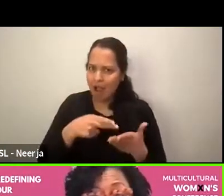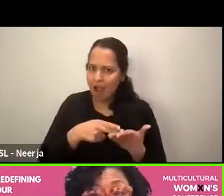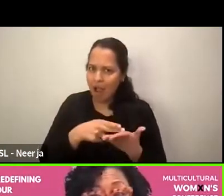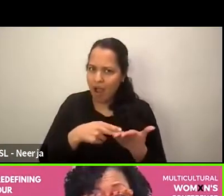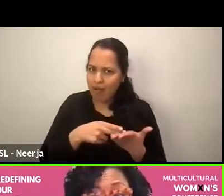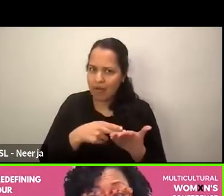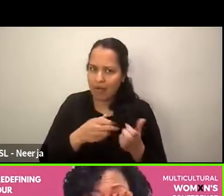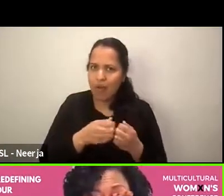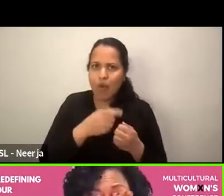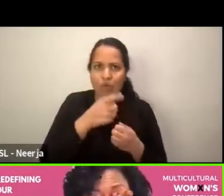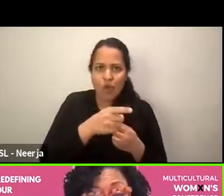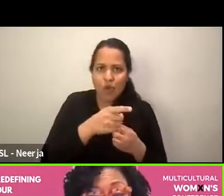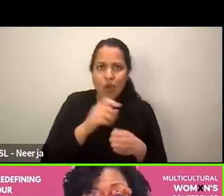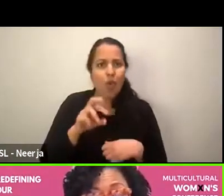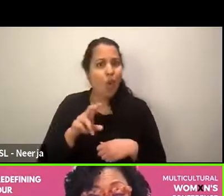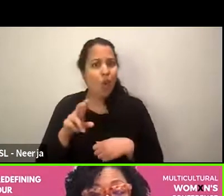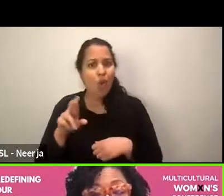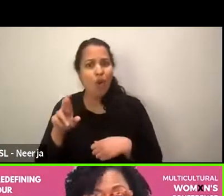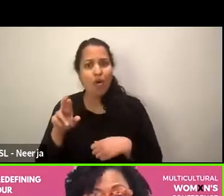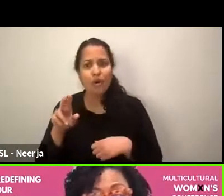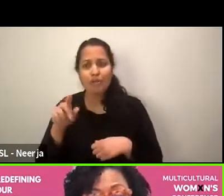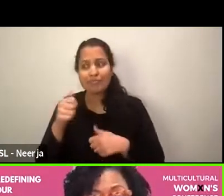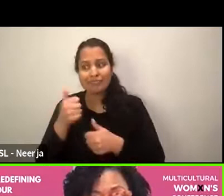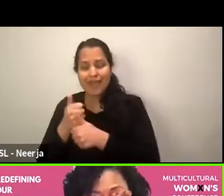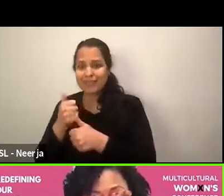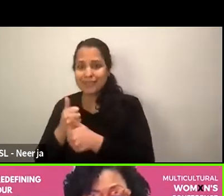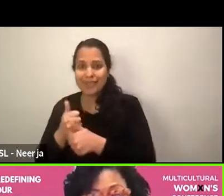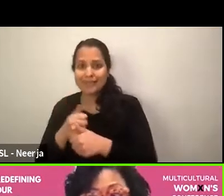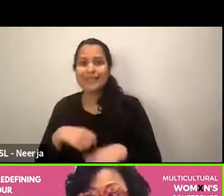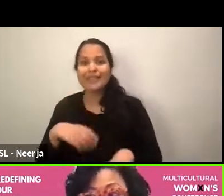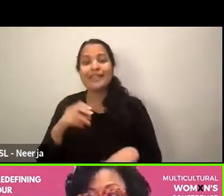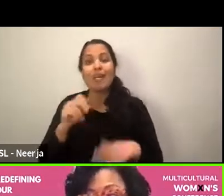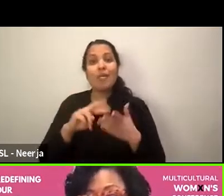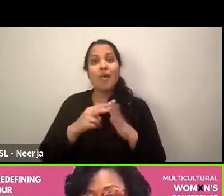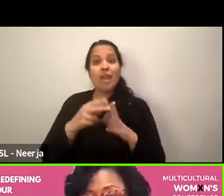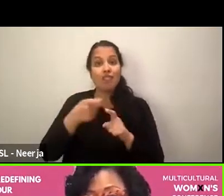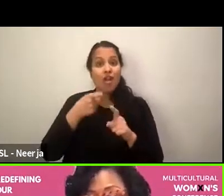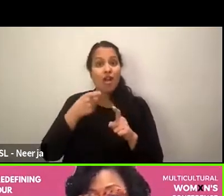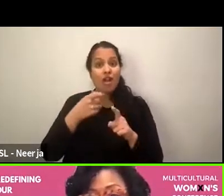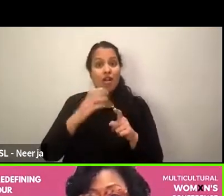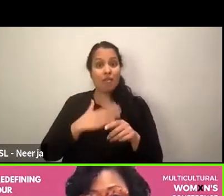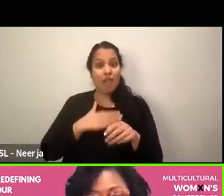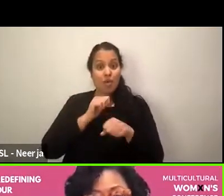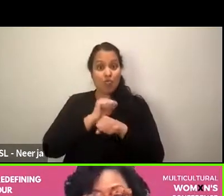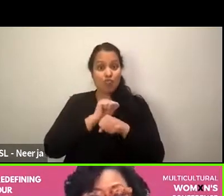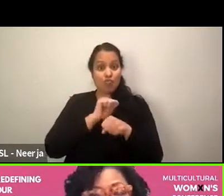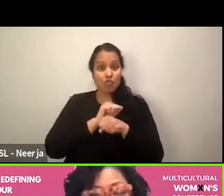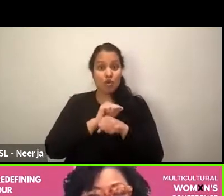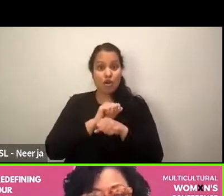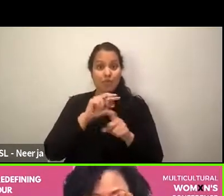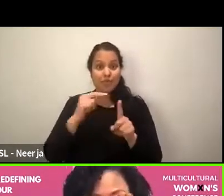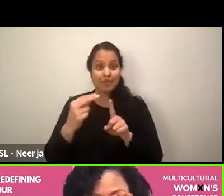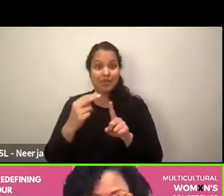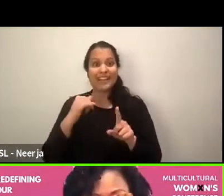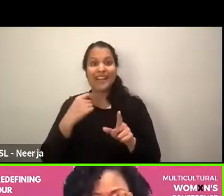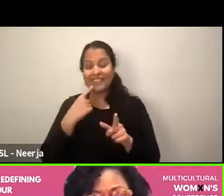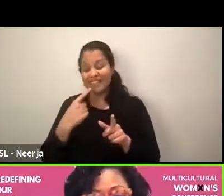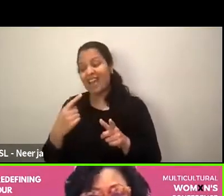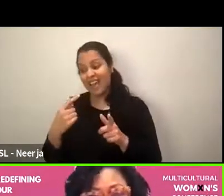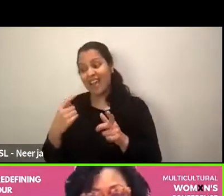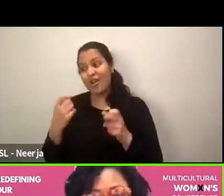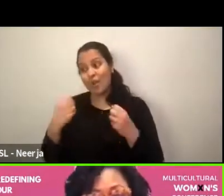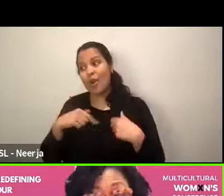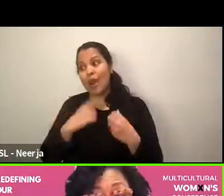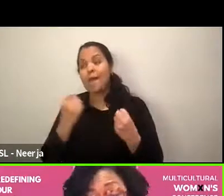with themselves. So from a work perspective, I refer to multiple pandemics. We're